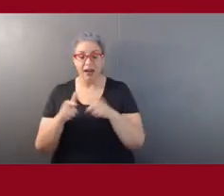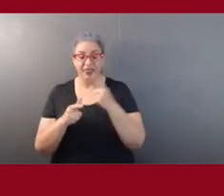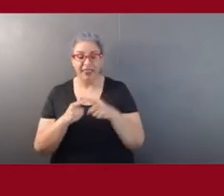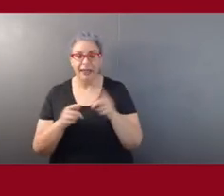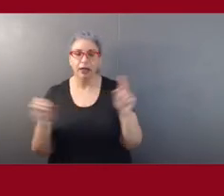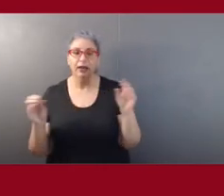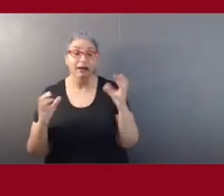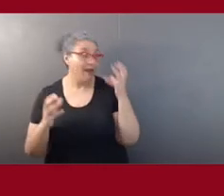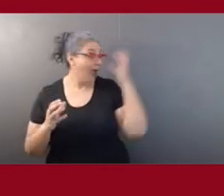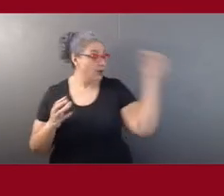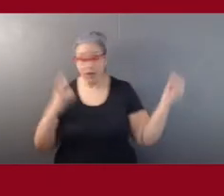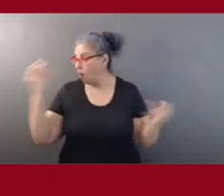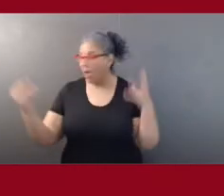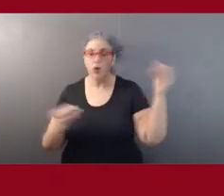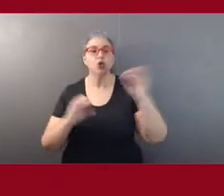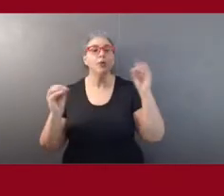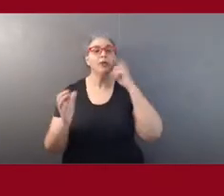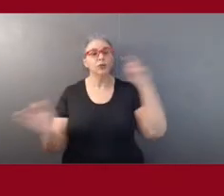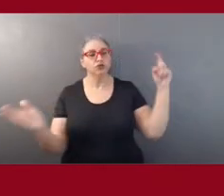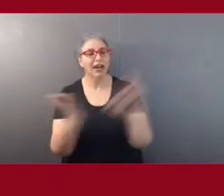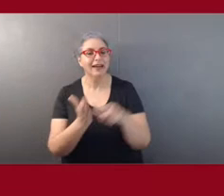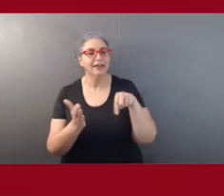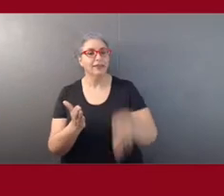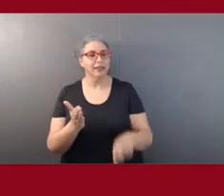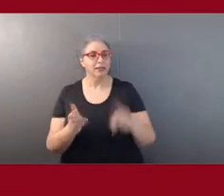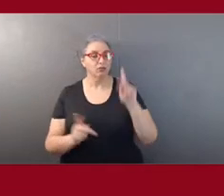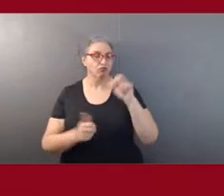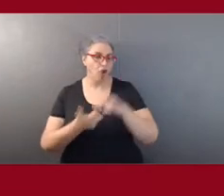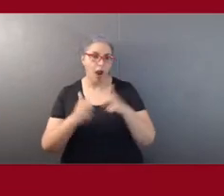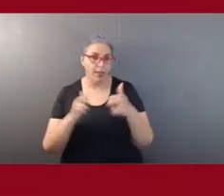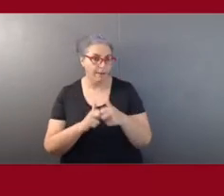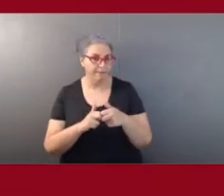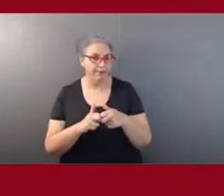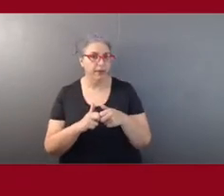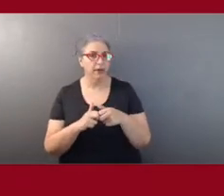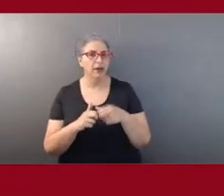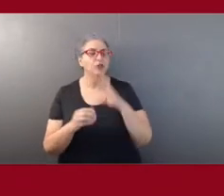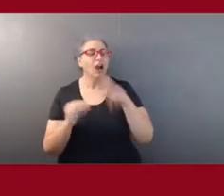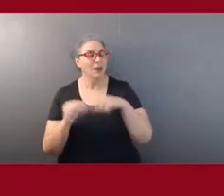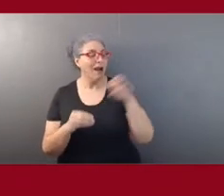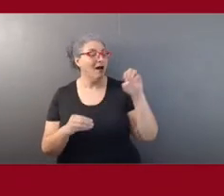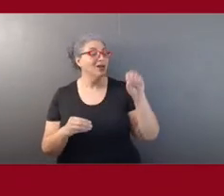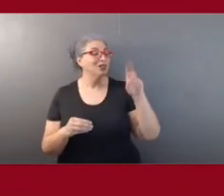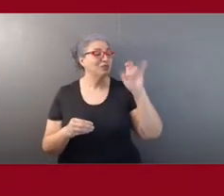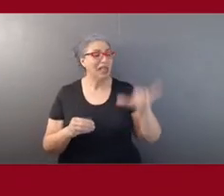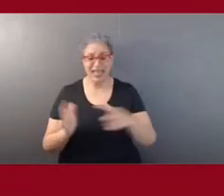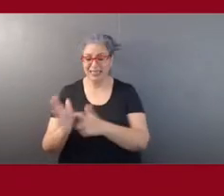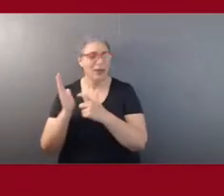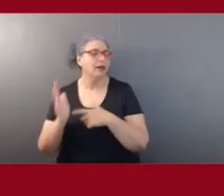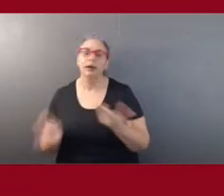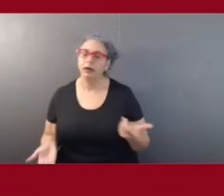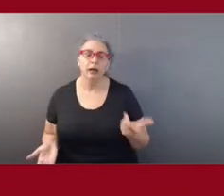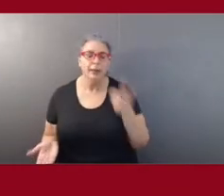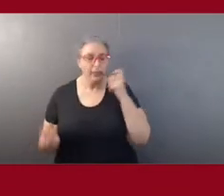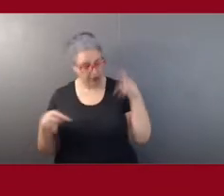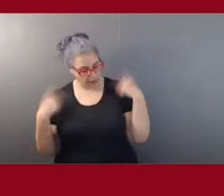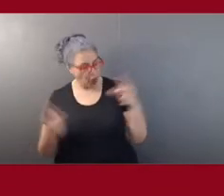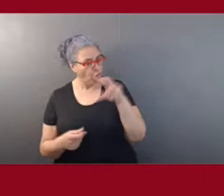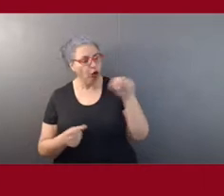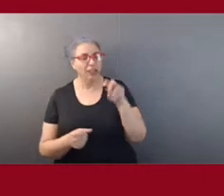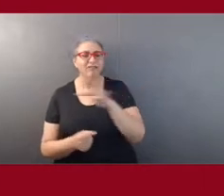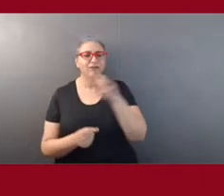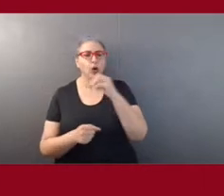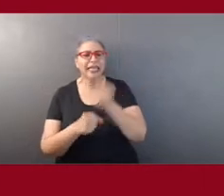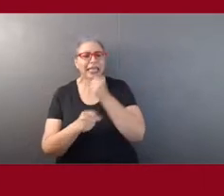industry comes from this, these exclusionary practices that happen for 30 or 40 years. Why aren't